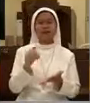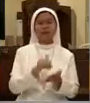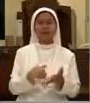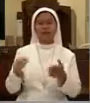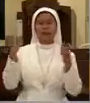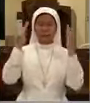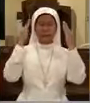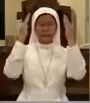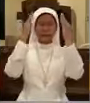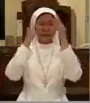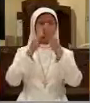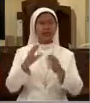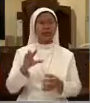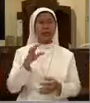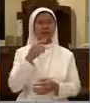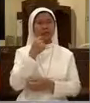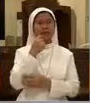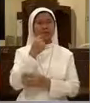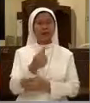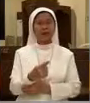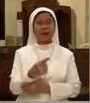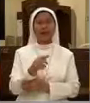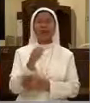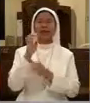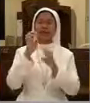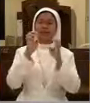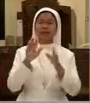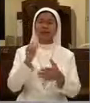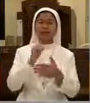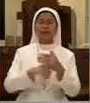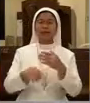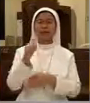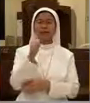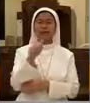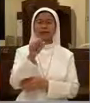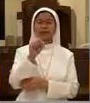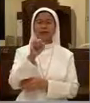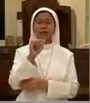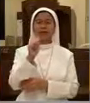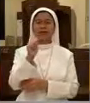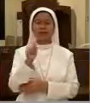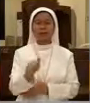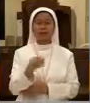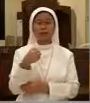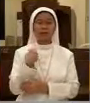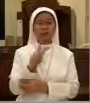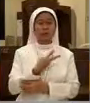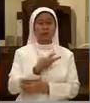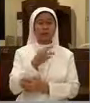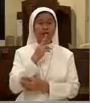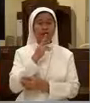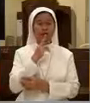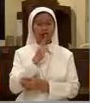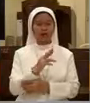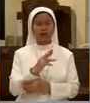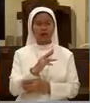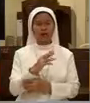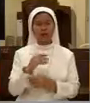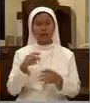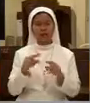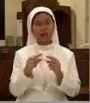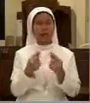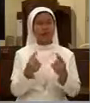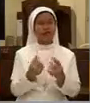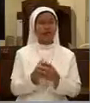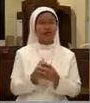Asia said that evangelization in Asia, where we are a minority, should be done through